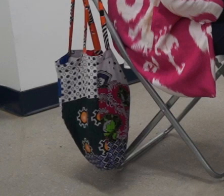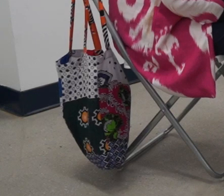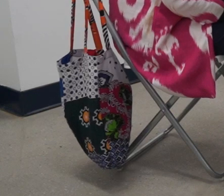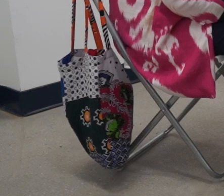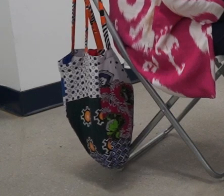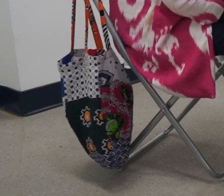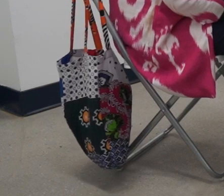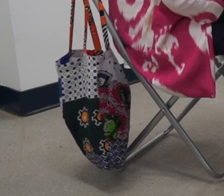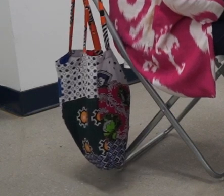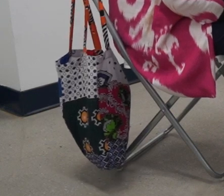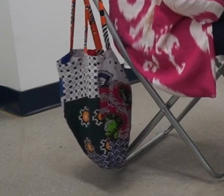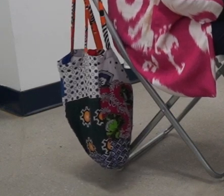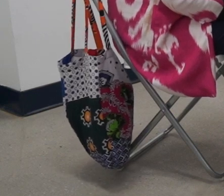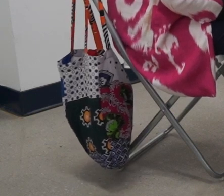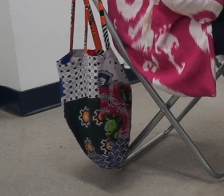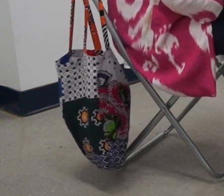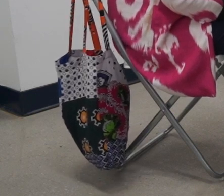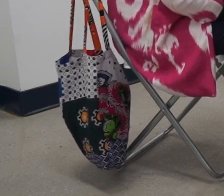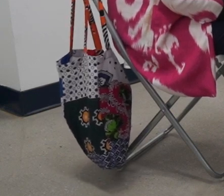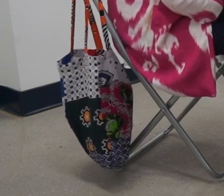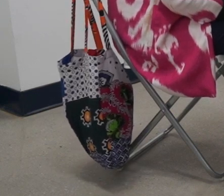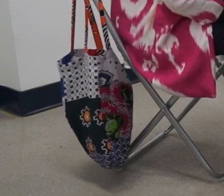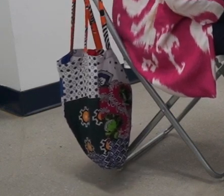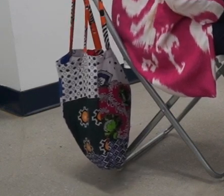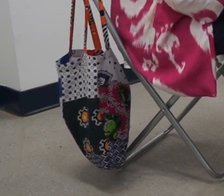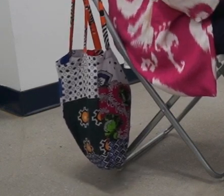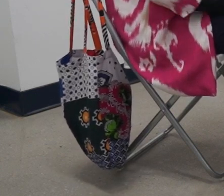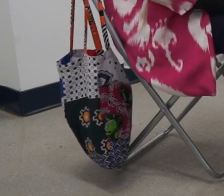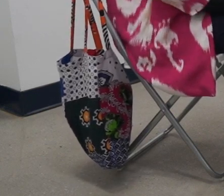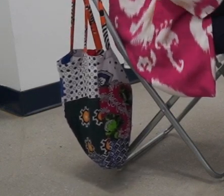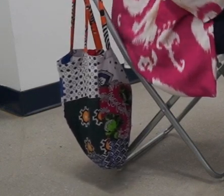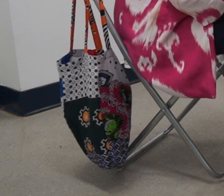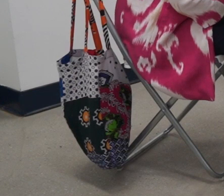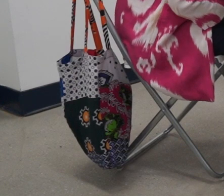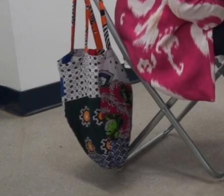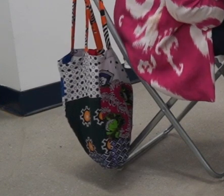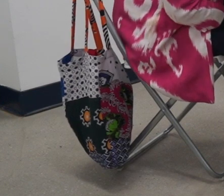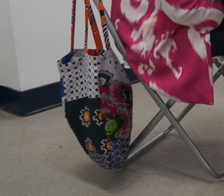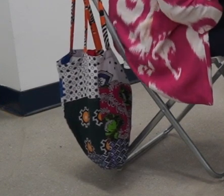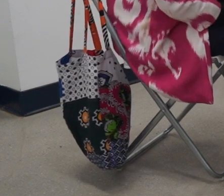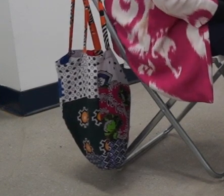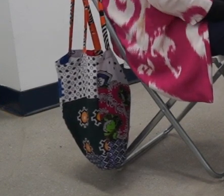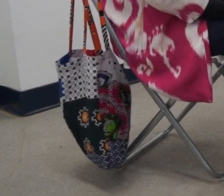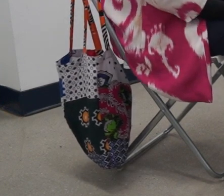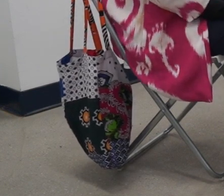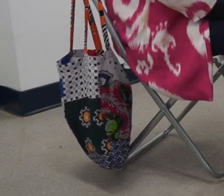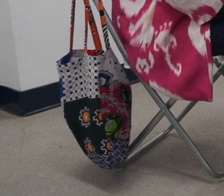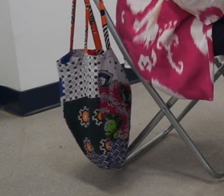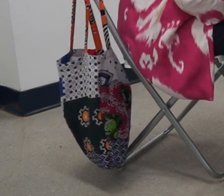when you work with organizations that have adopted your framework kind of at a later stage in life or at a later stage in the organization,